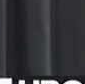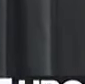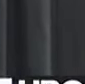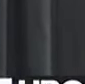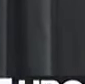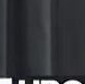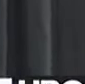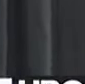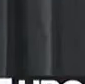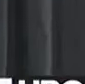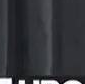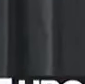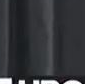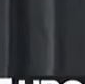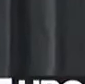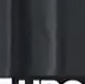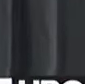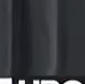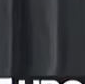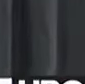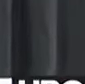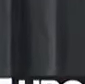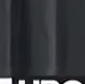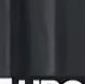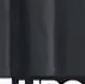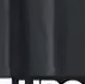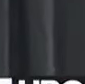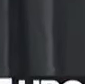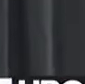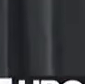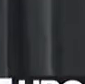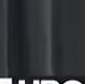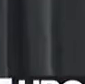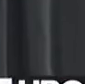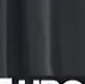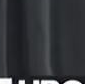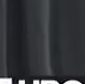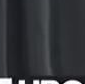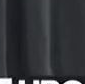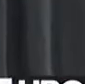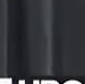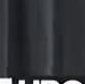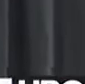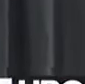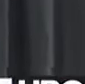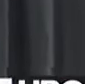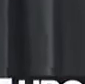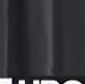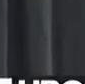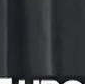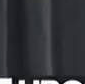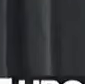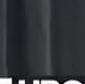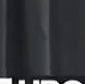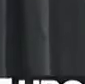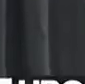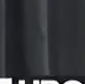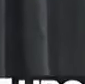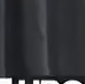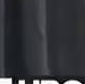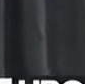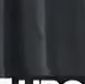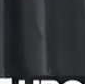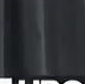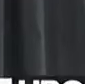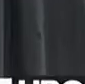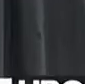work. There are people who have sacrificed their families, they have sacrificed everything, they don't go on holidays, whereas other people are enjoying, they are working day